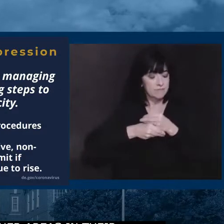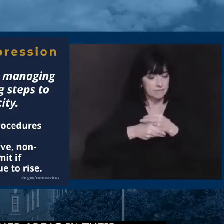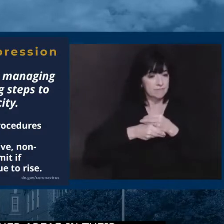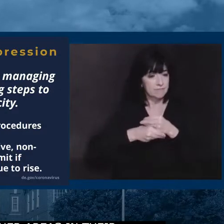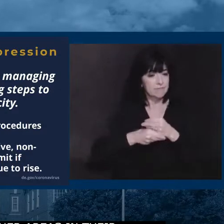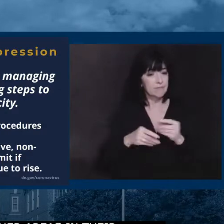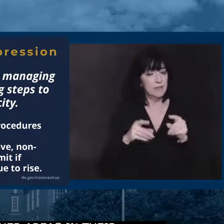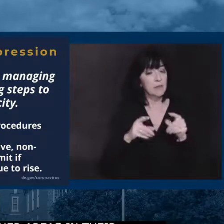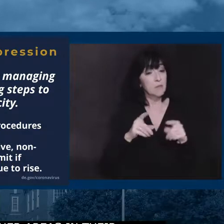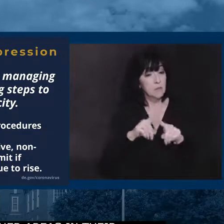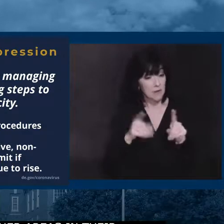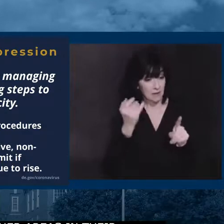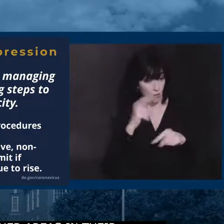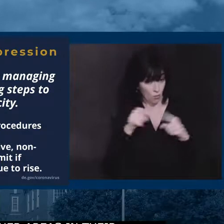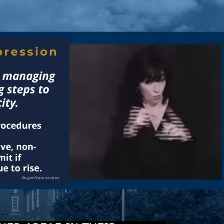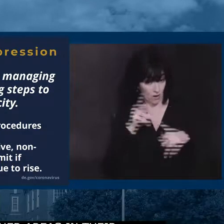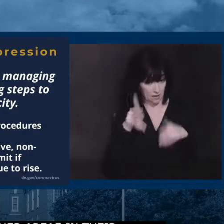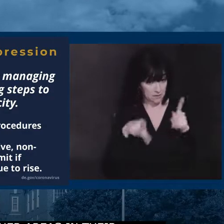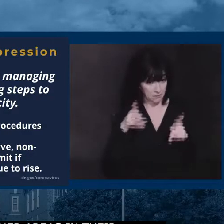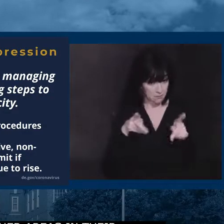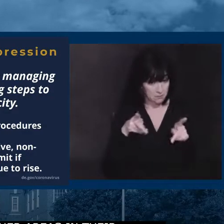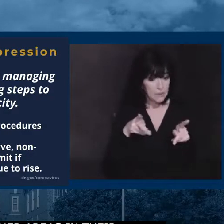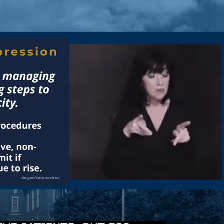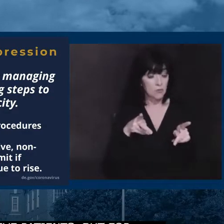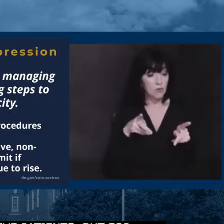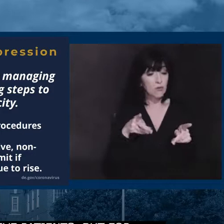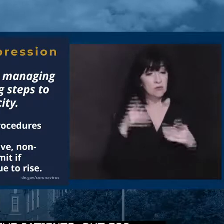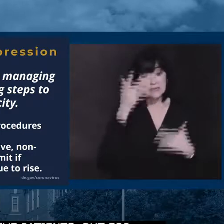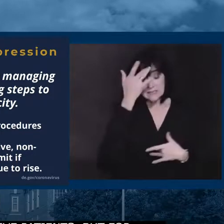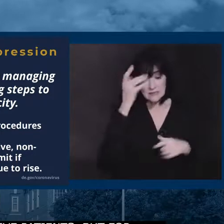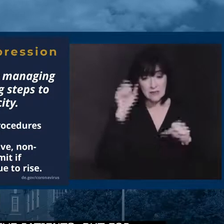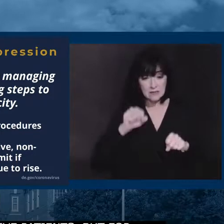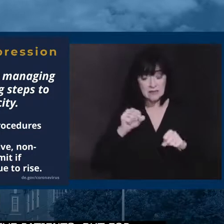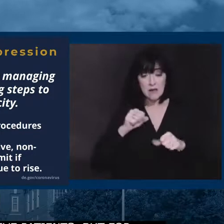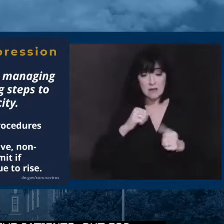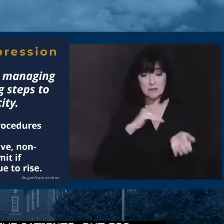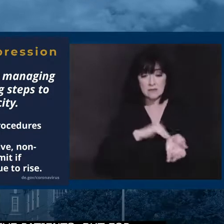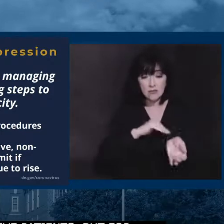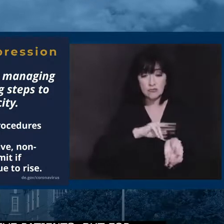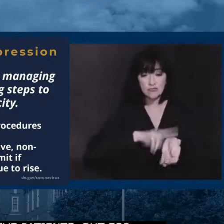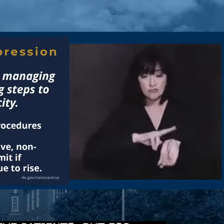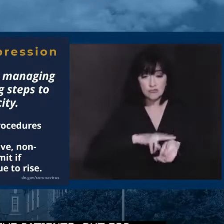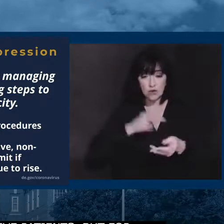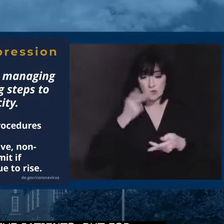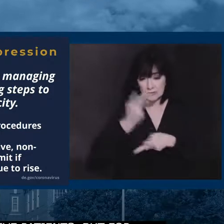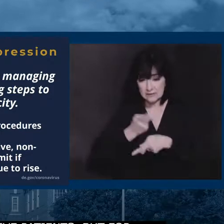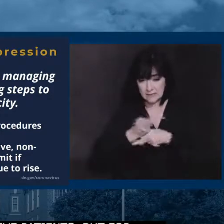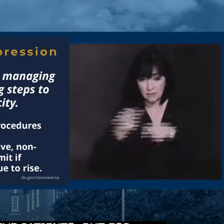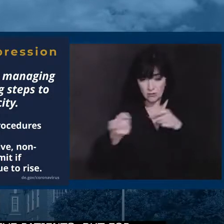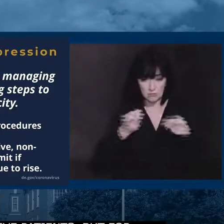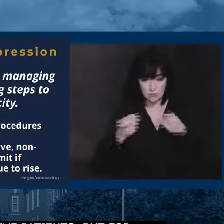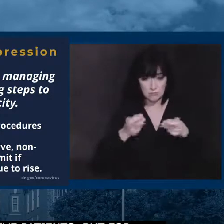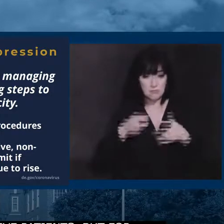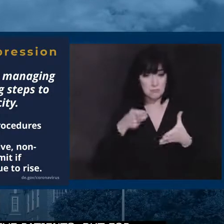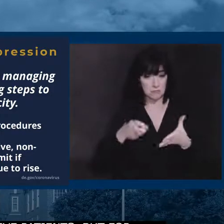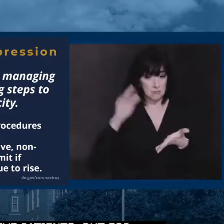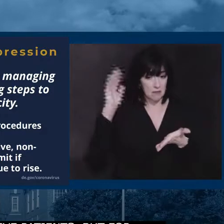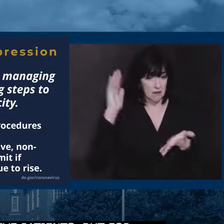that they can move into those facilities that are having other health conditions. And part of